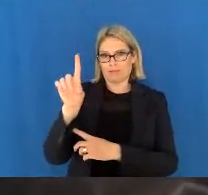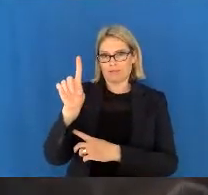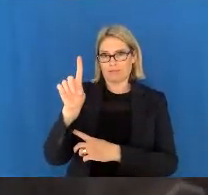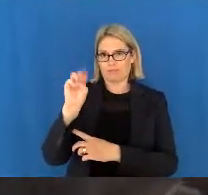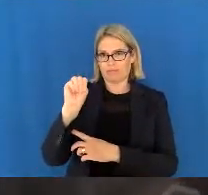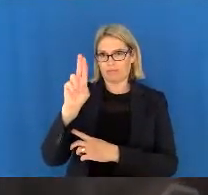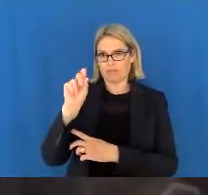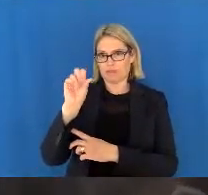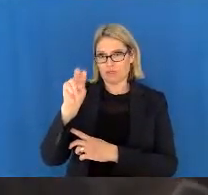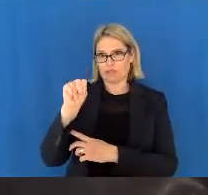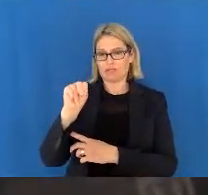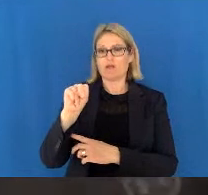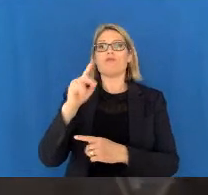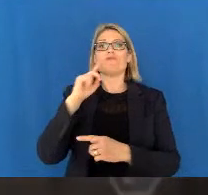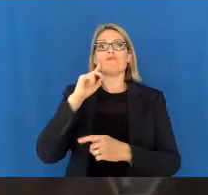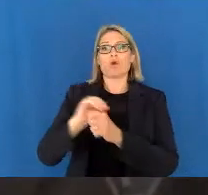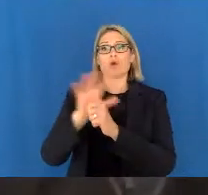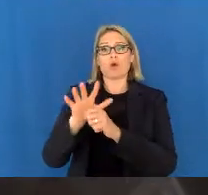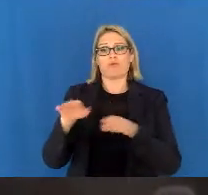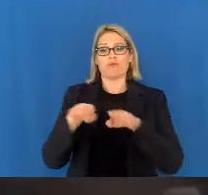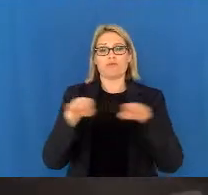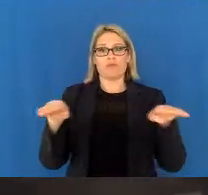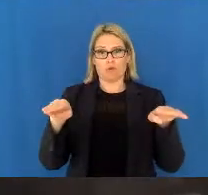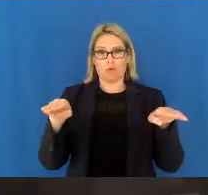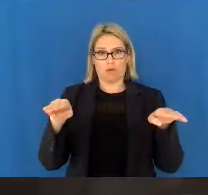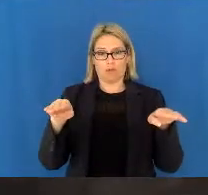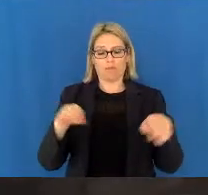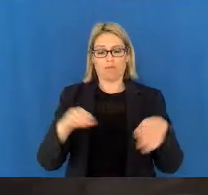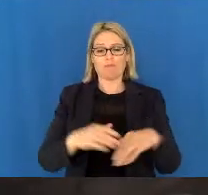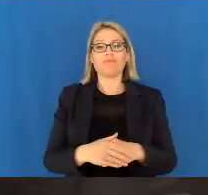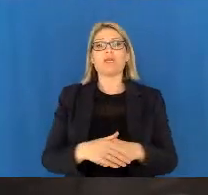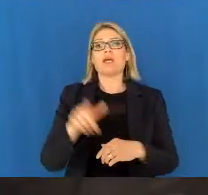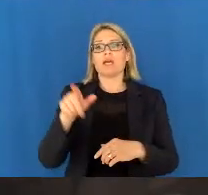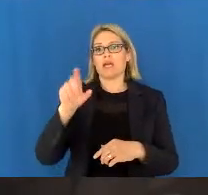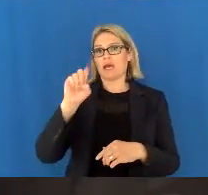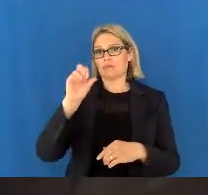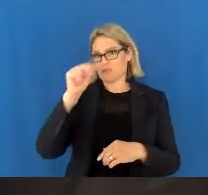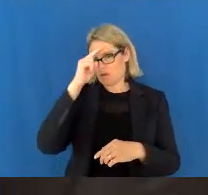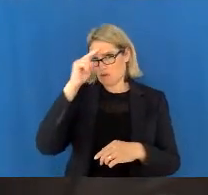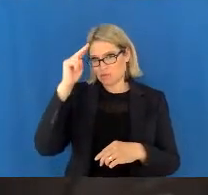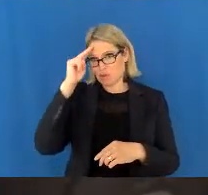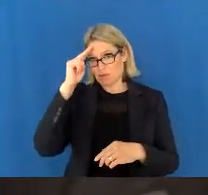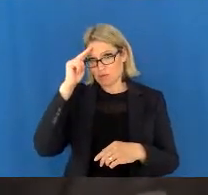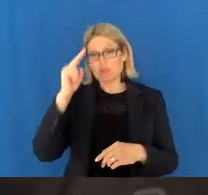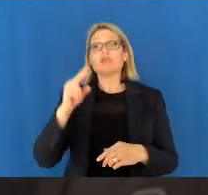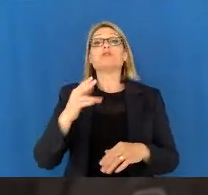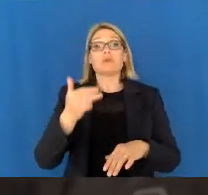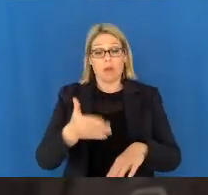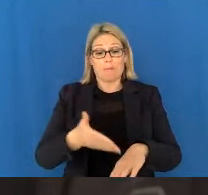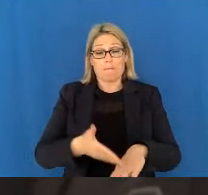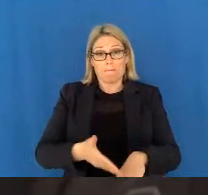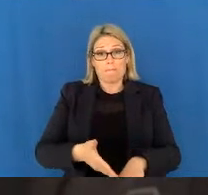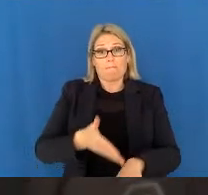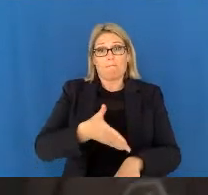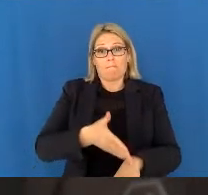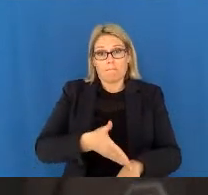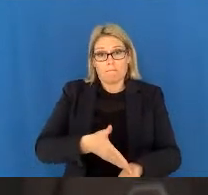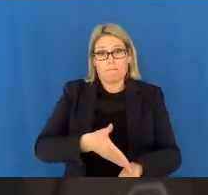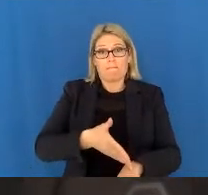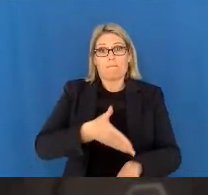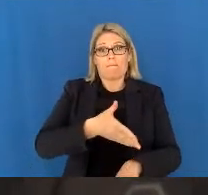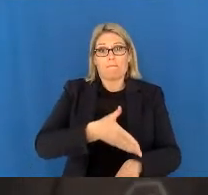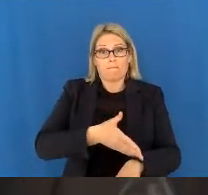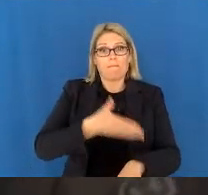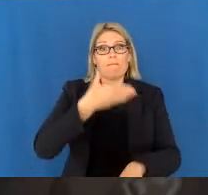unit. So as I say, things are going better, and we're hoping to perhaps be